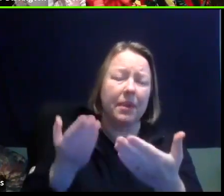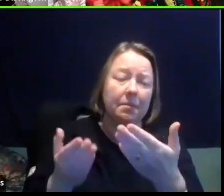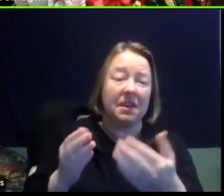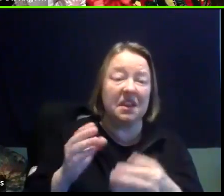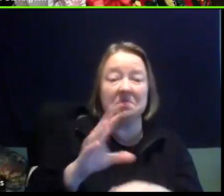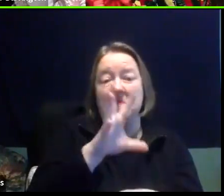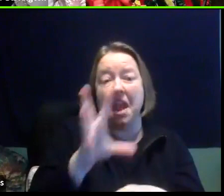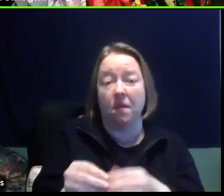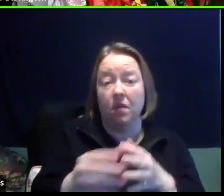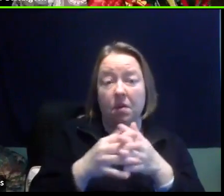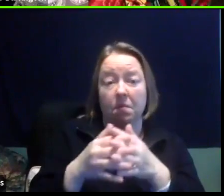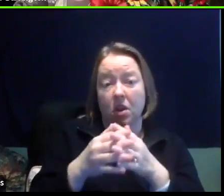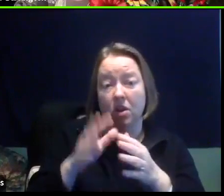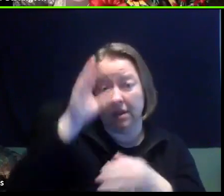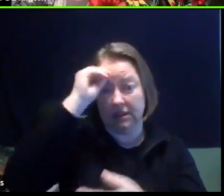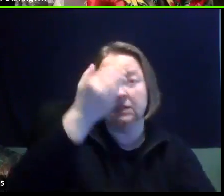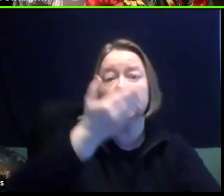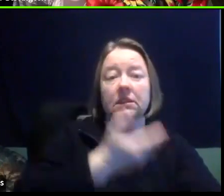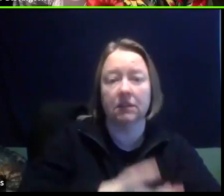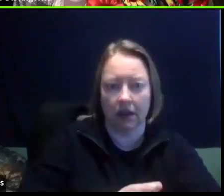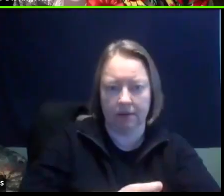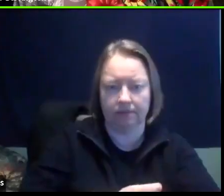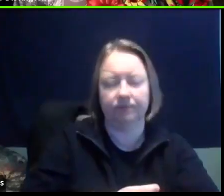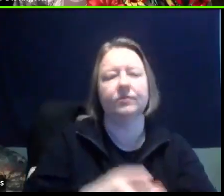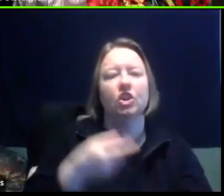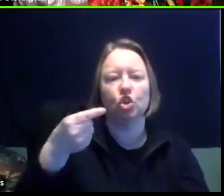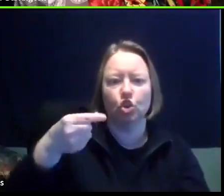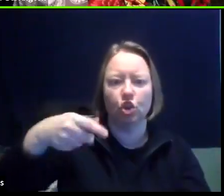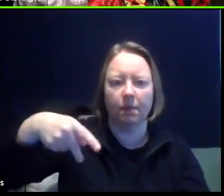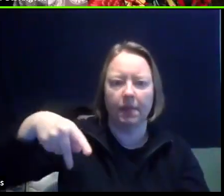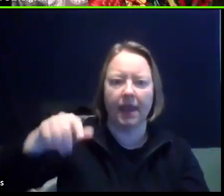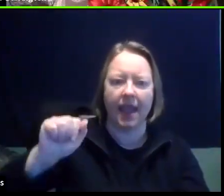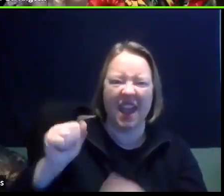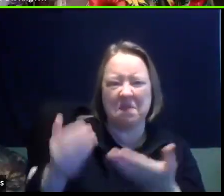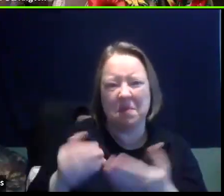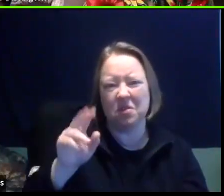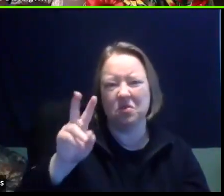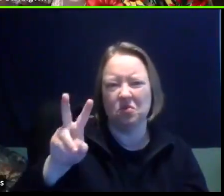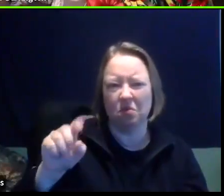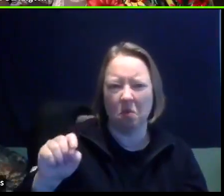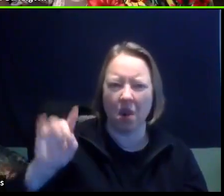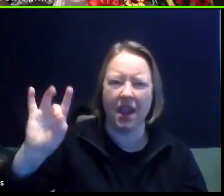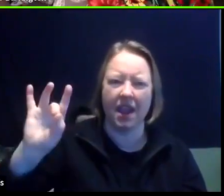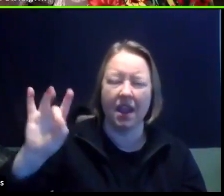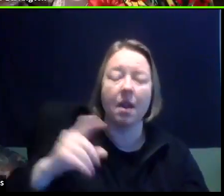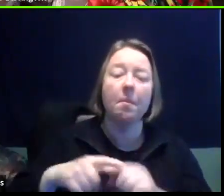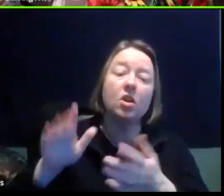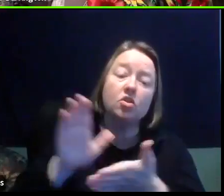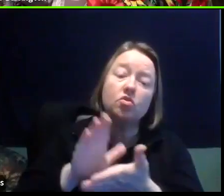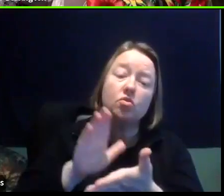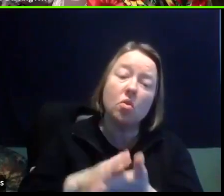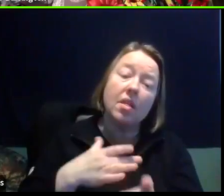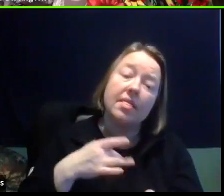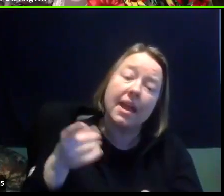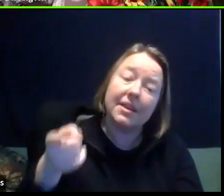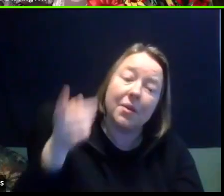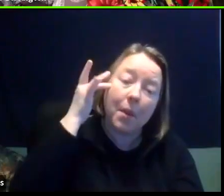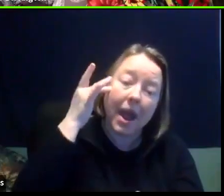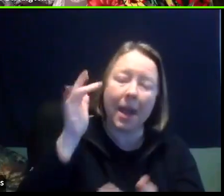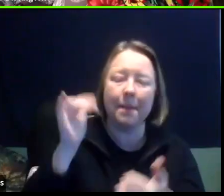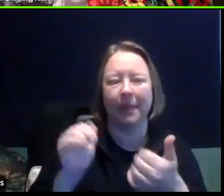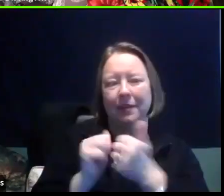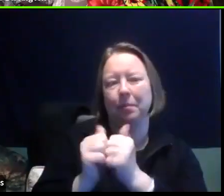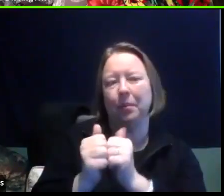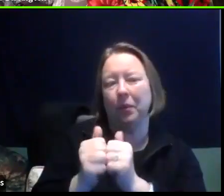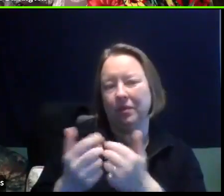son. His grade point average is maybe 2.8, but his school likes him because he plays sports.